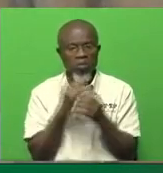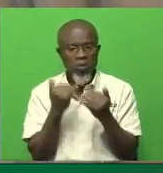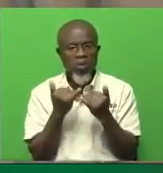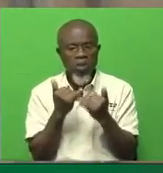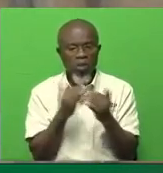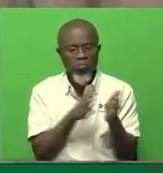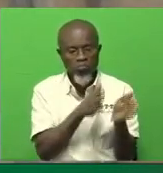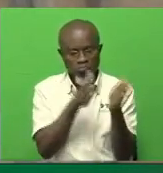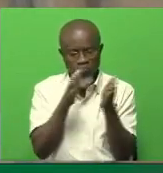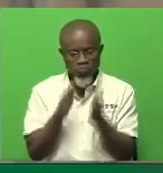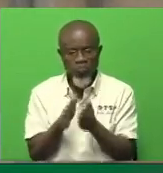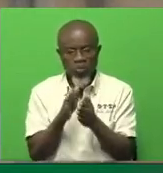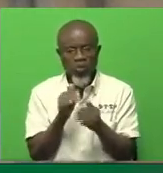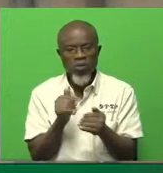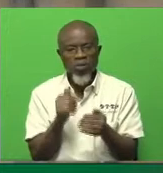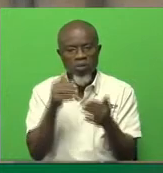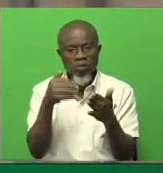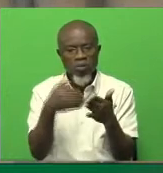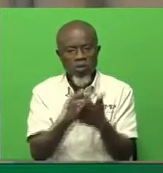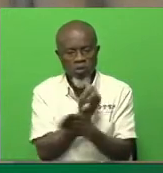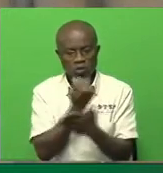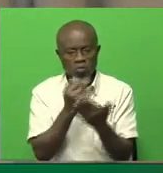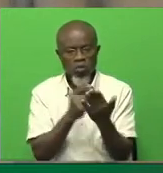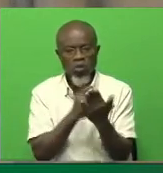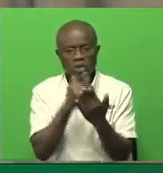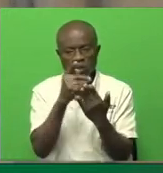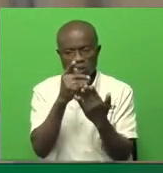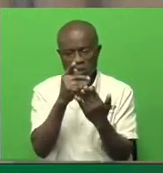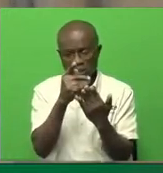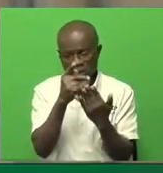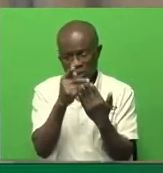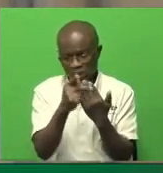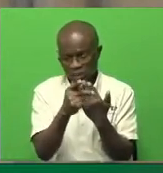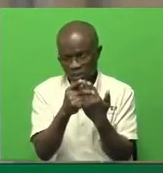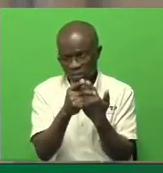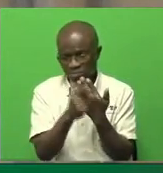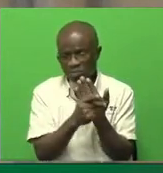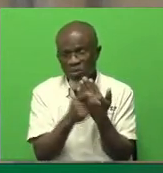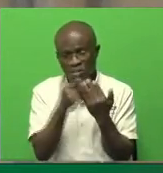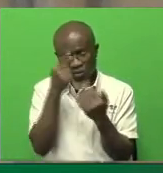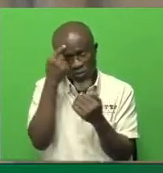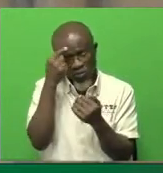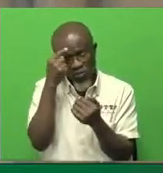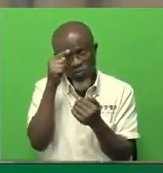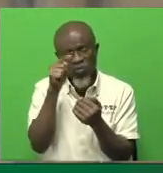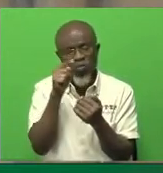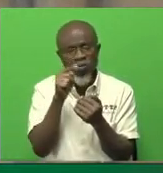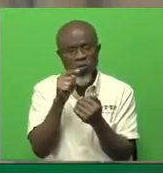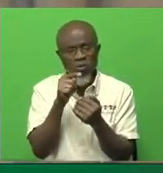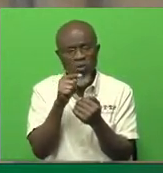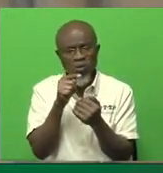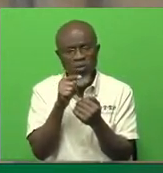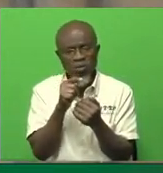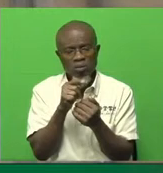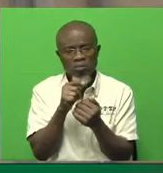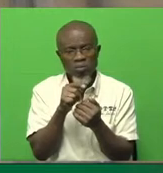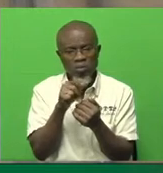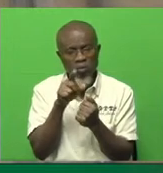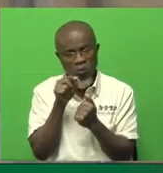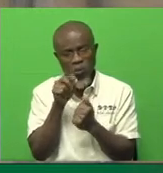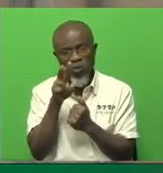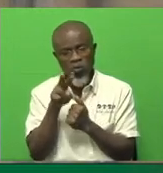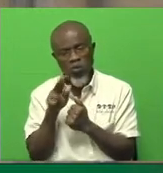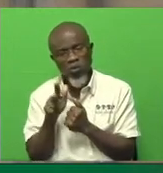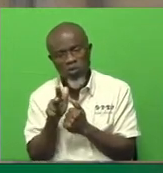key policy positions from 2023 into the future with the twin objectives I've given our customers our